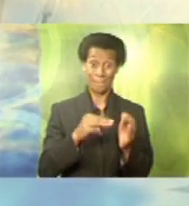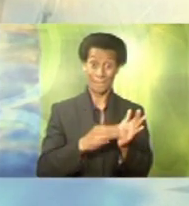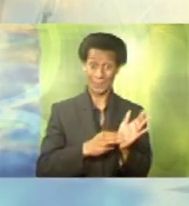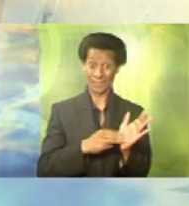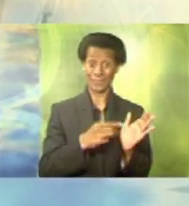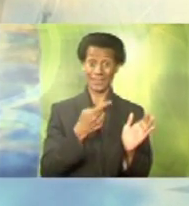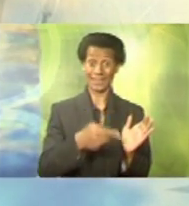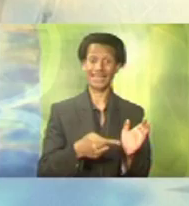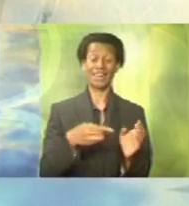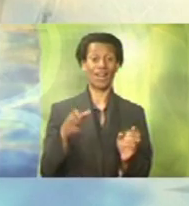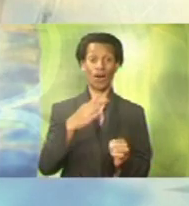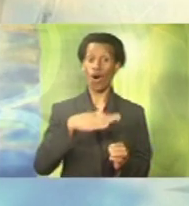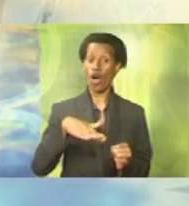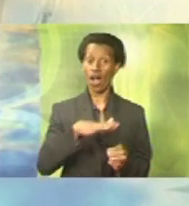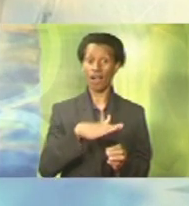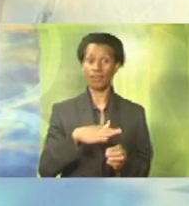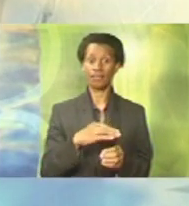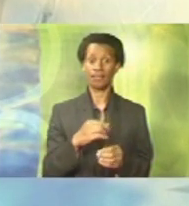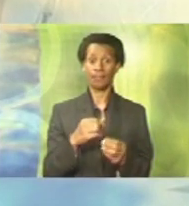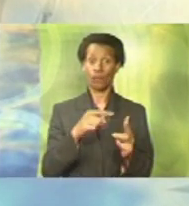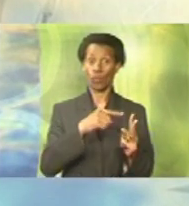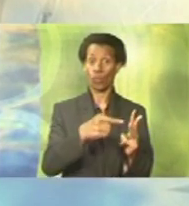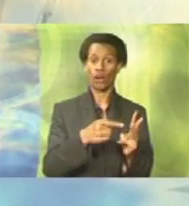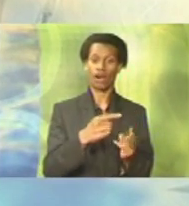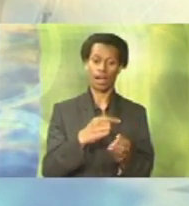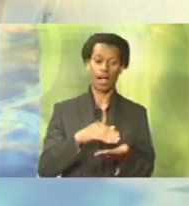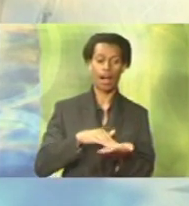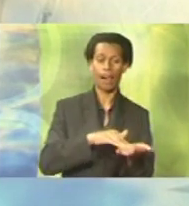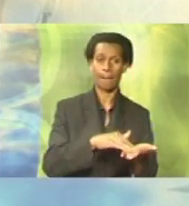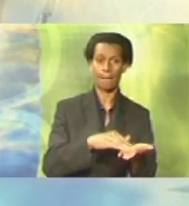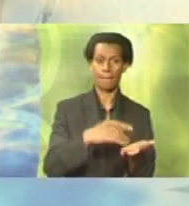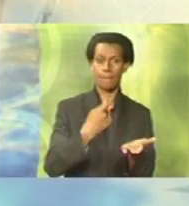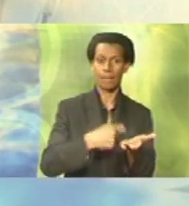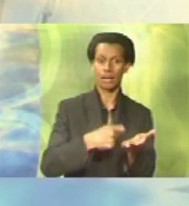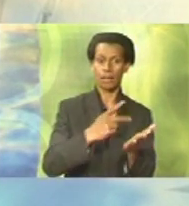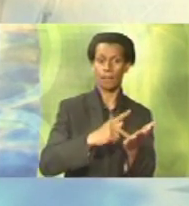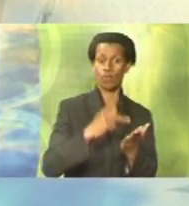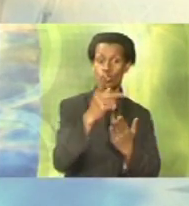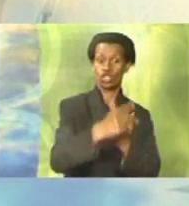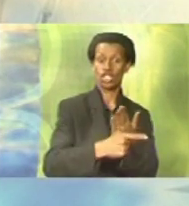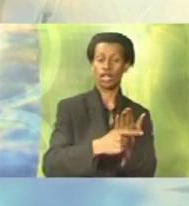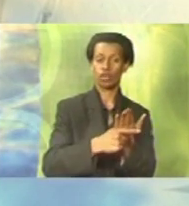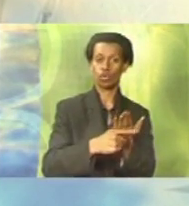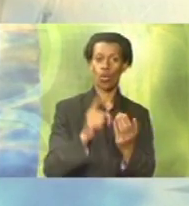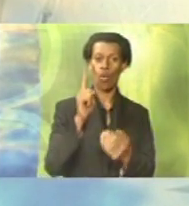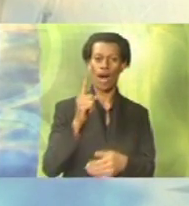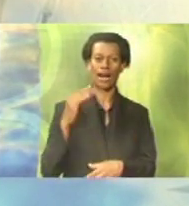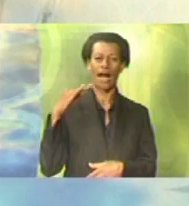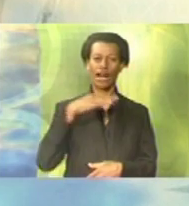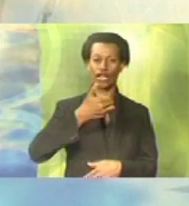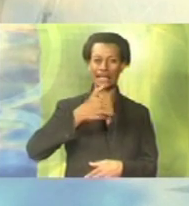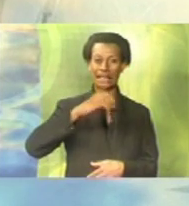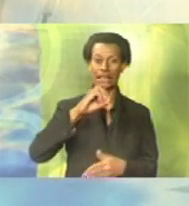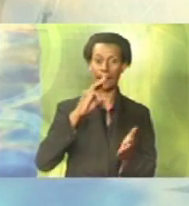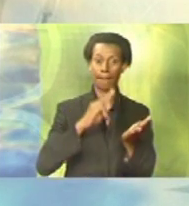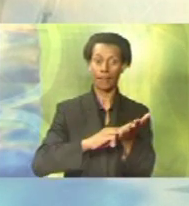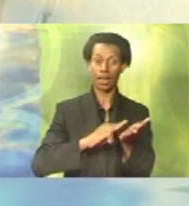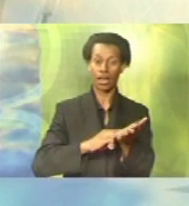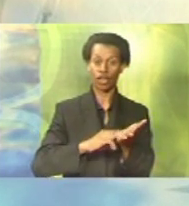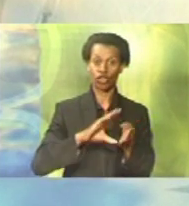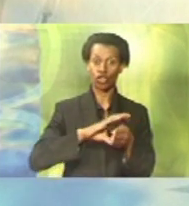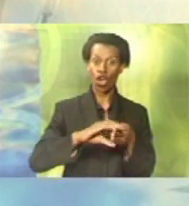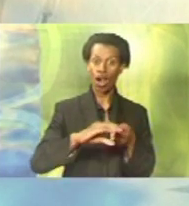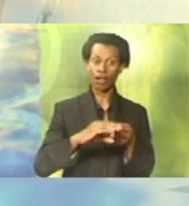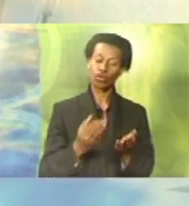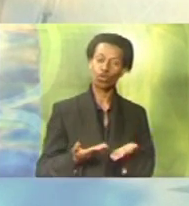the Finance Director of the Gold Mines, Kiran Kaldas Mozaria. The project is expected to cost 160 million Fijian dollars